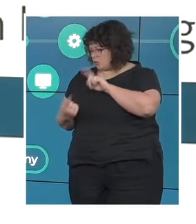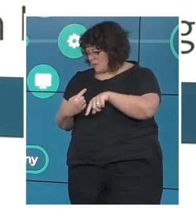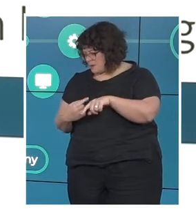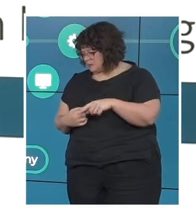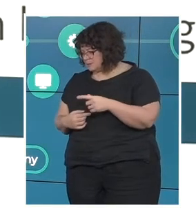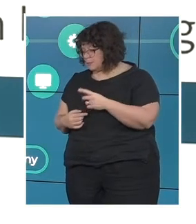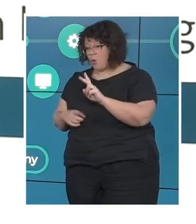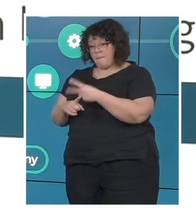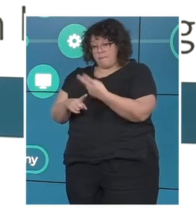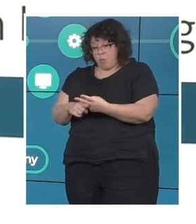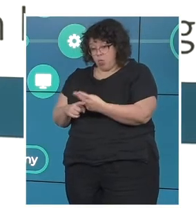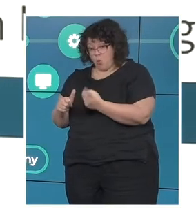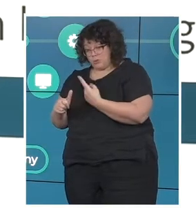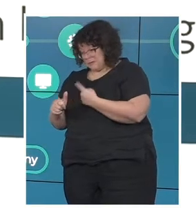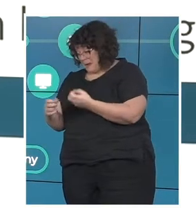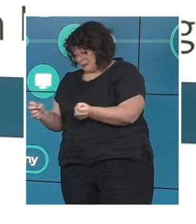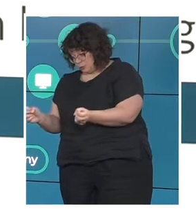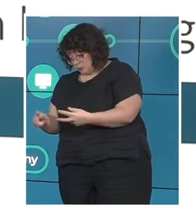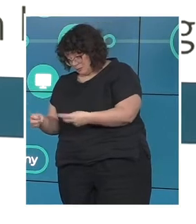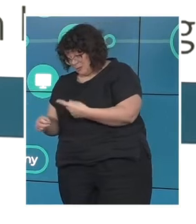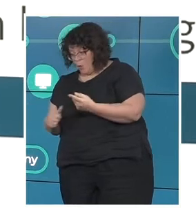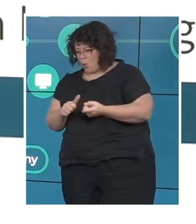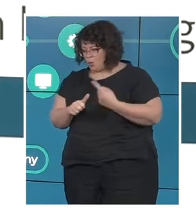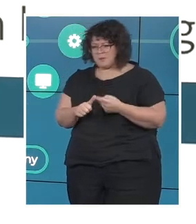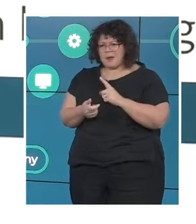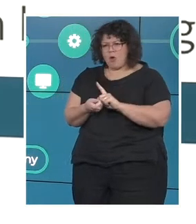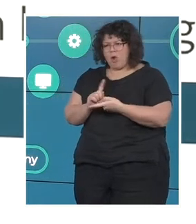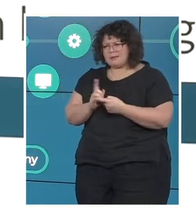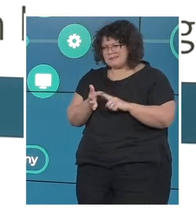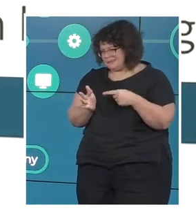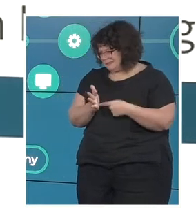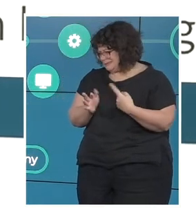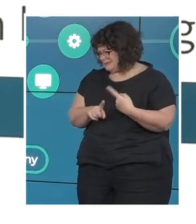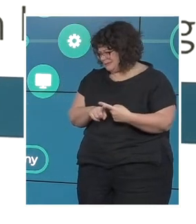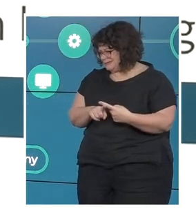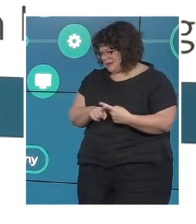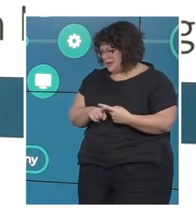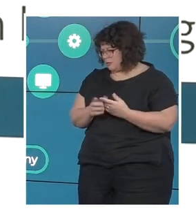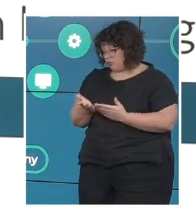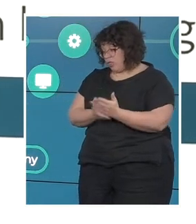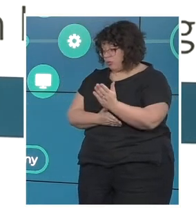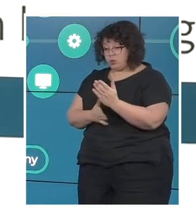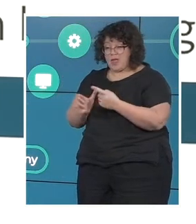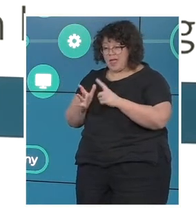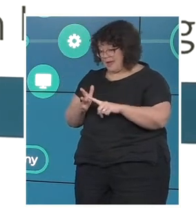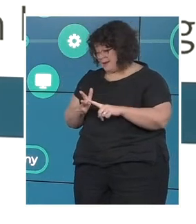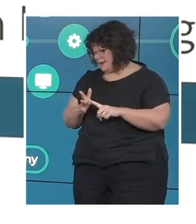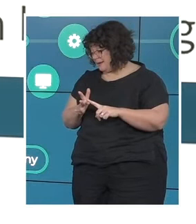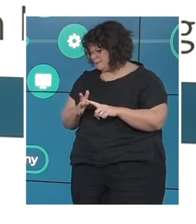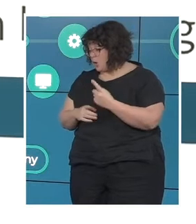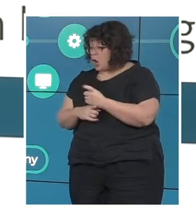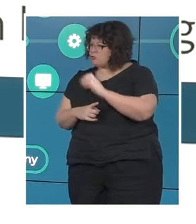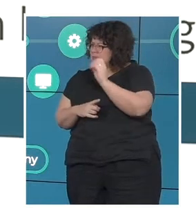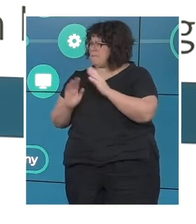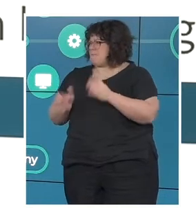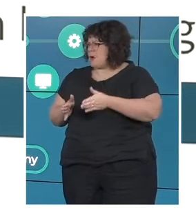AI these days, both of those 100% need to be checked because I've seen loads of examples of them being